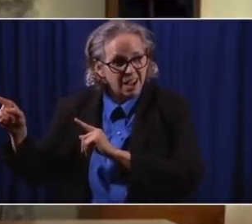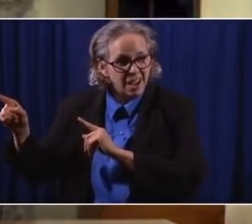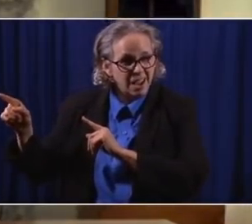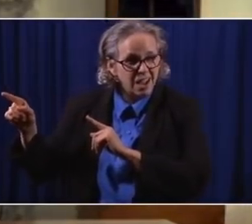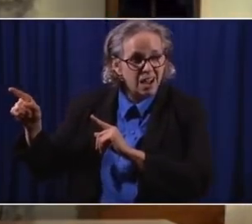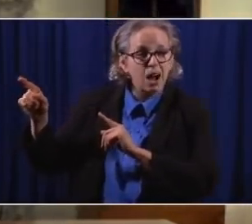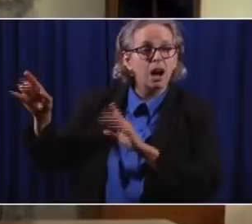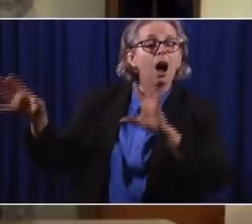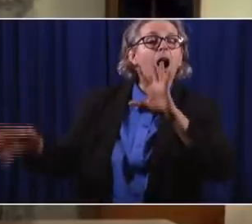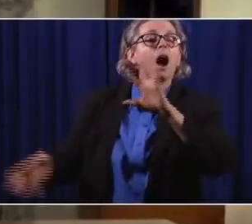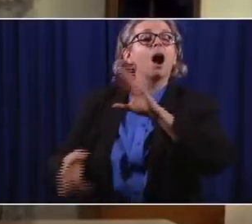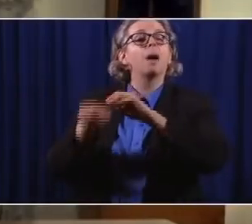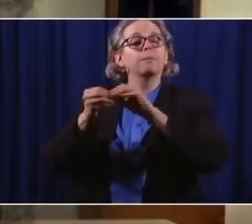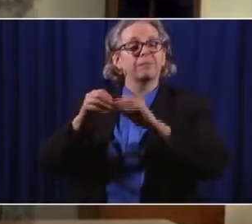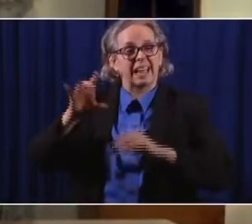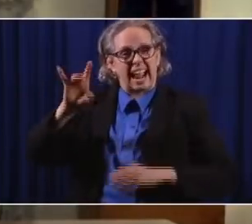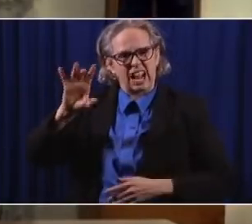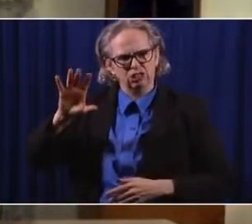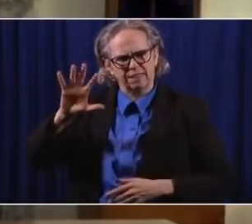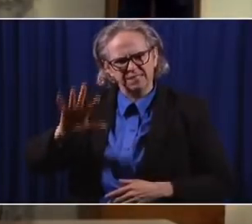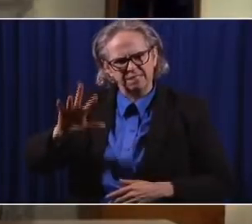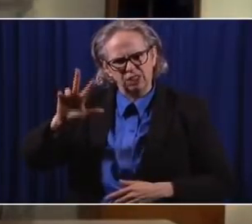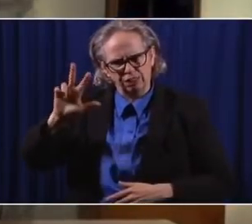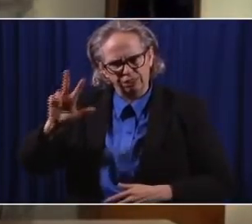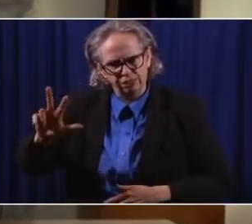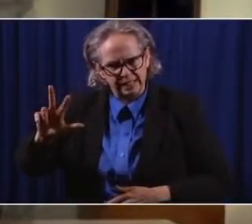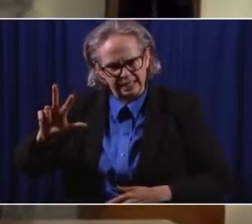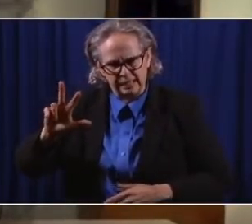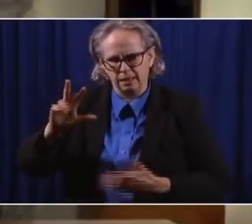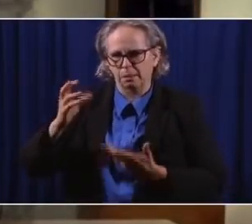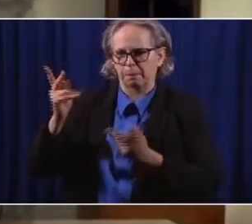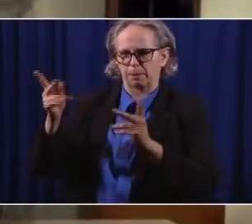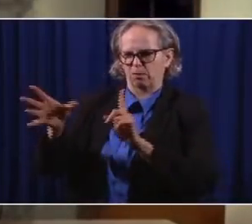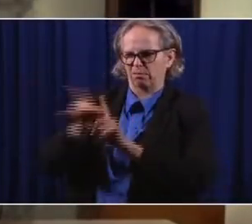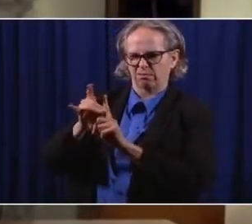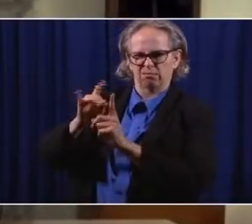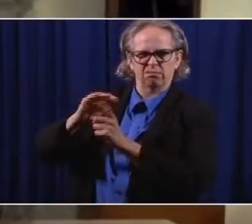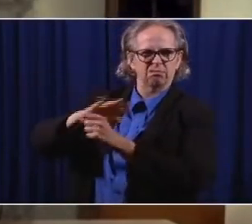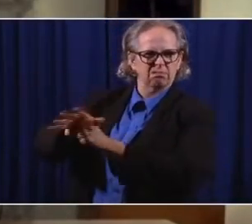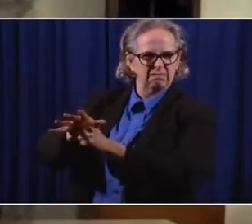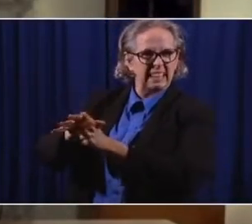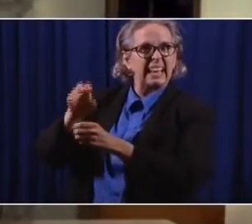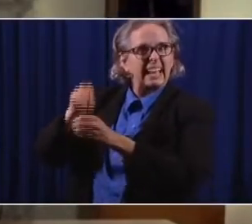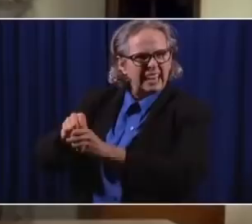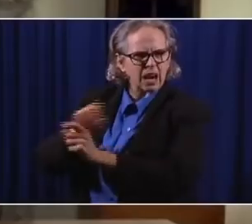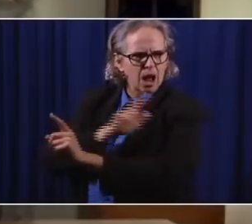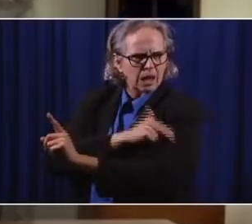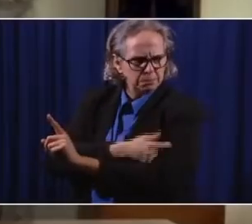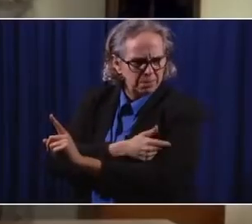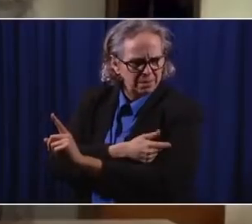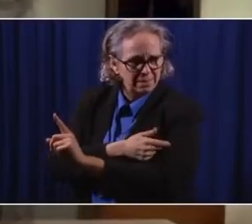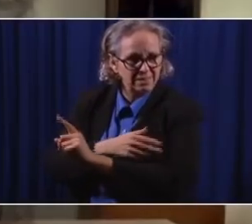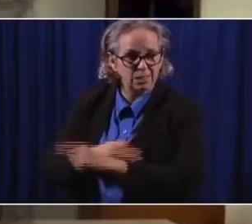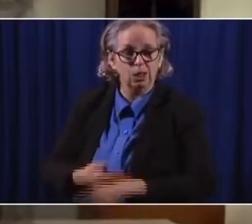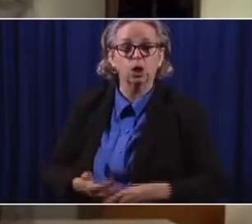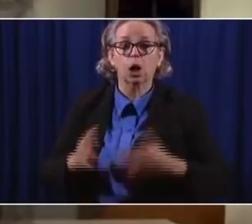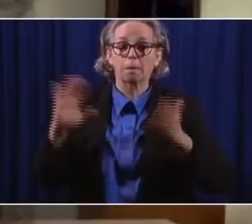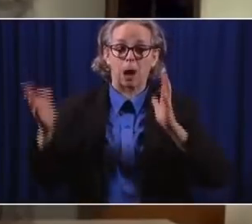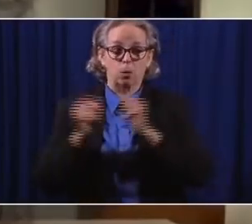of 853 COVID-19 patients in our hospitals in Ohio. Today, that number has grown to